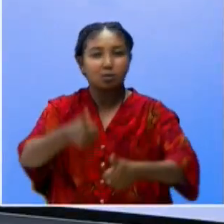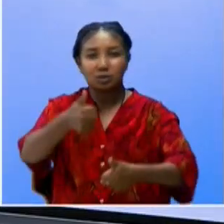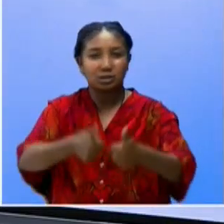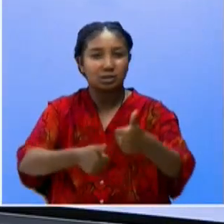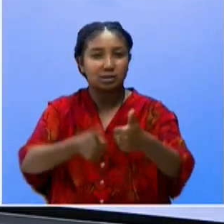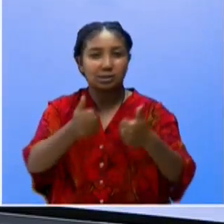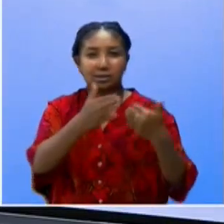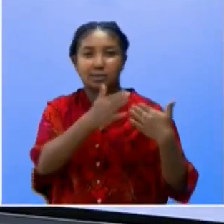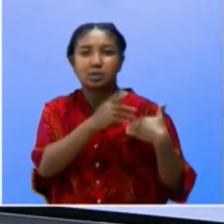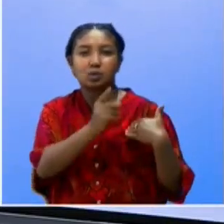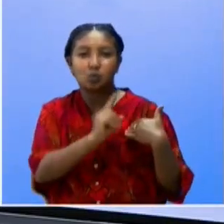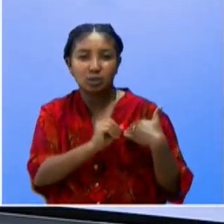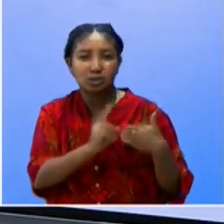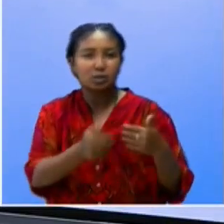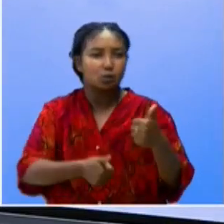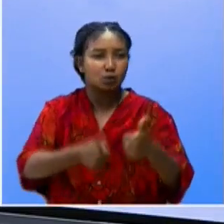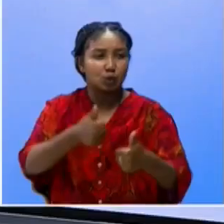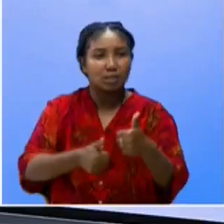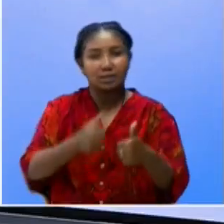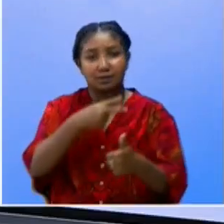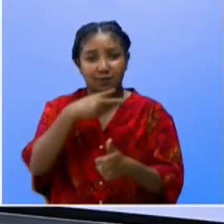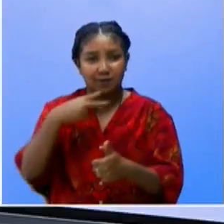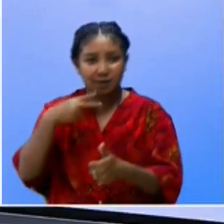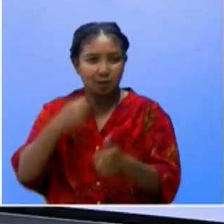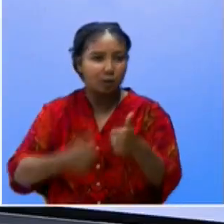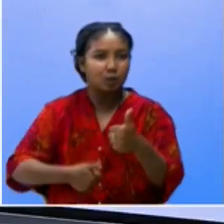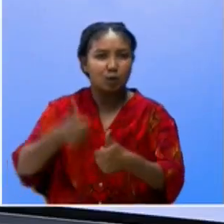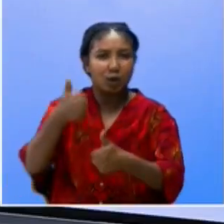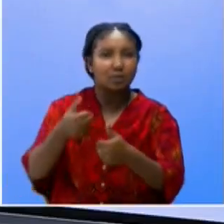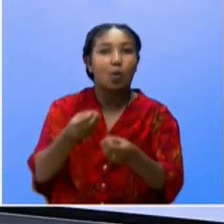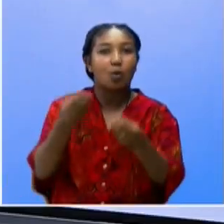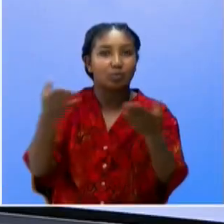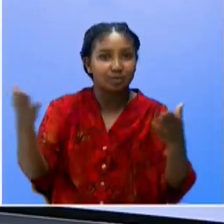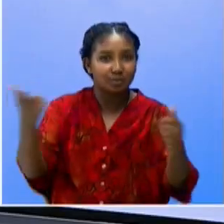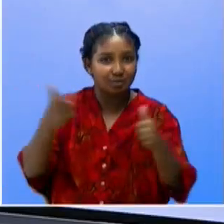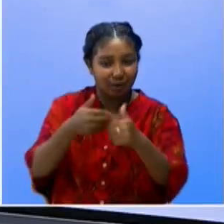the subject, which one is the verb, which one is the object.